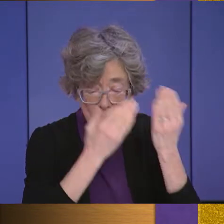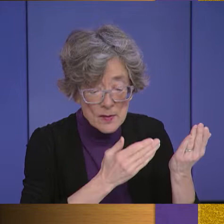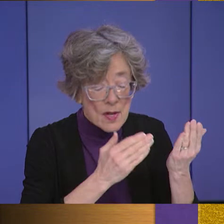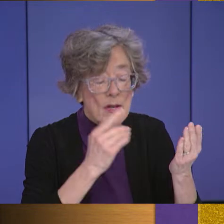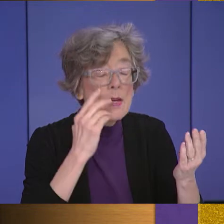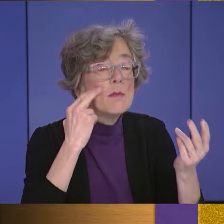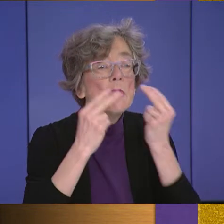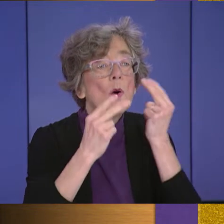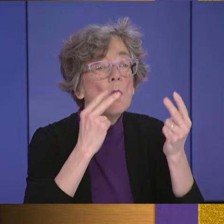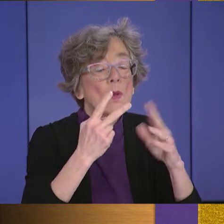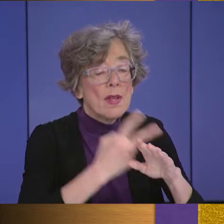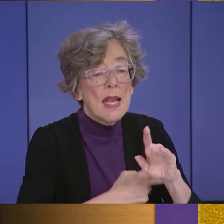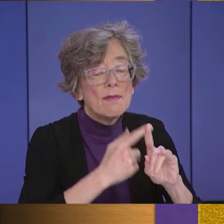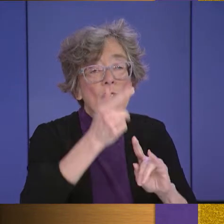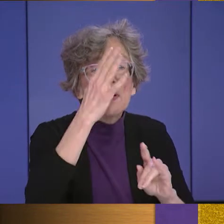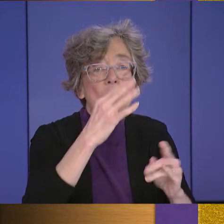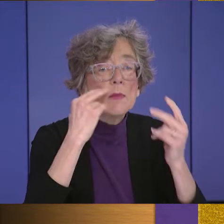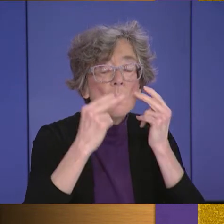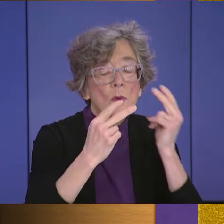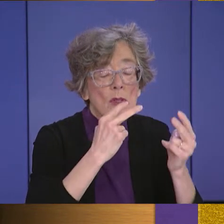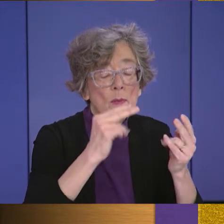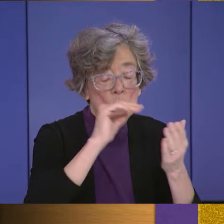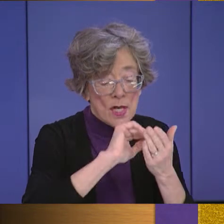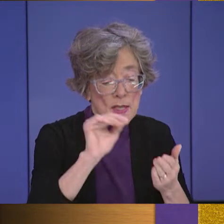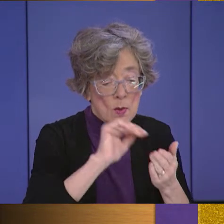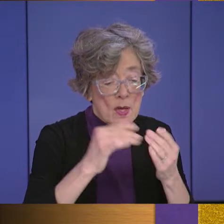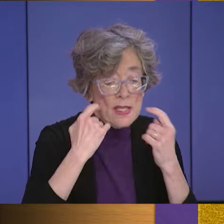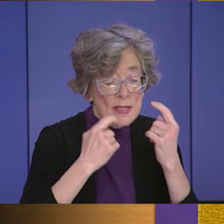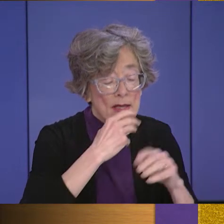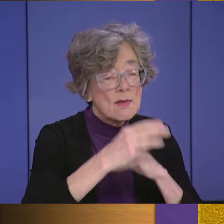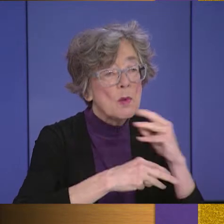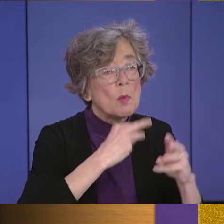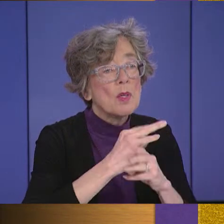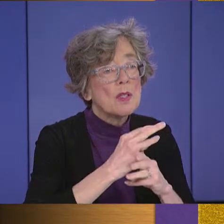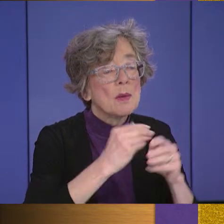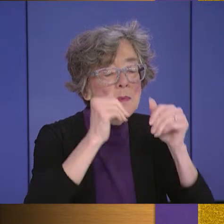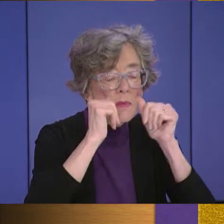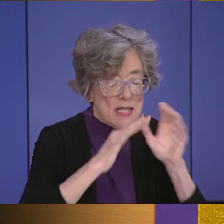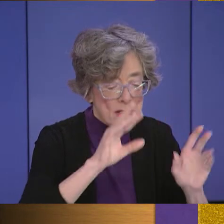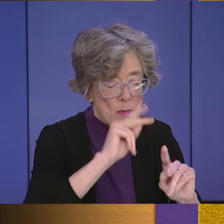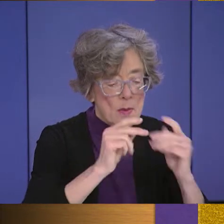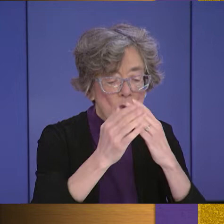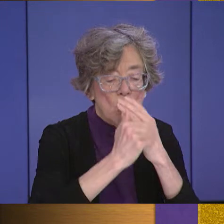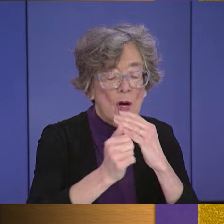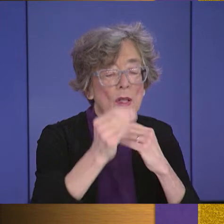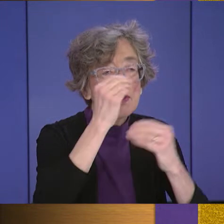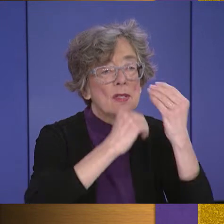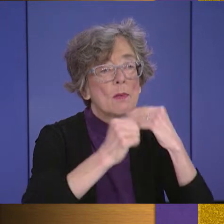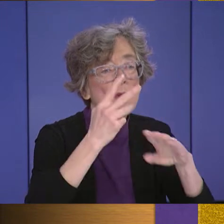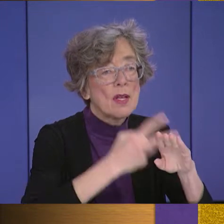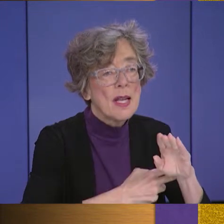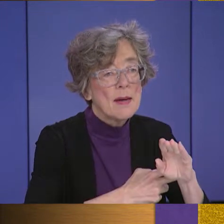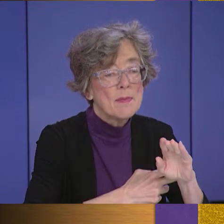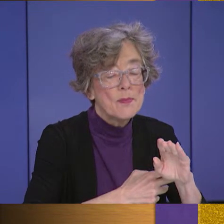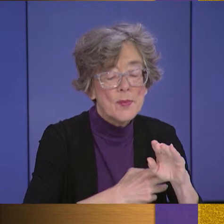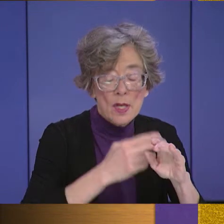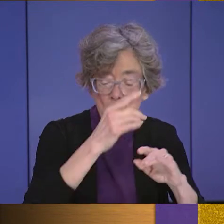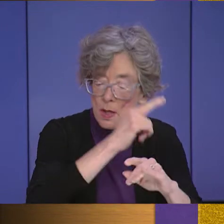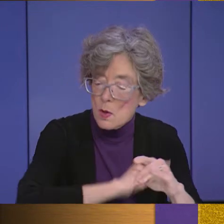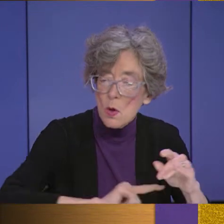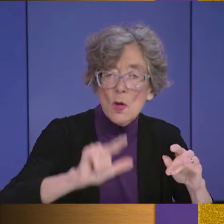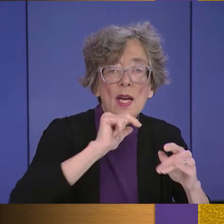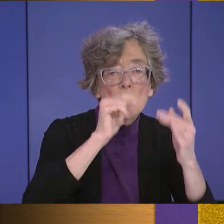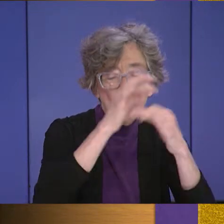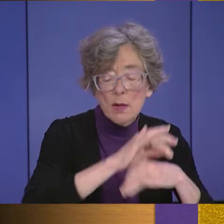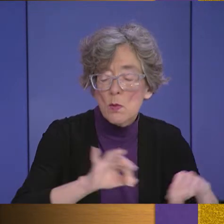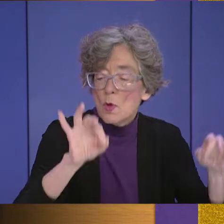Behold the Lamb of God. Behold him who takes away the sins of the world. Blessed are those called to the supper of the Lamb. Lord,